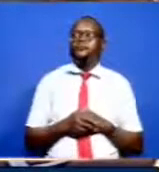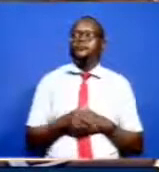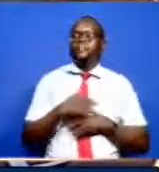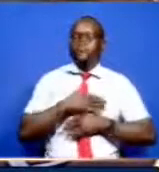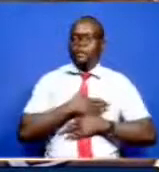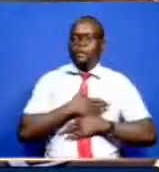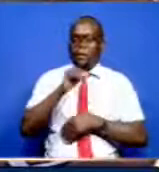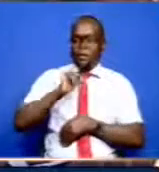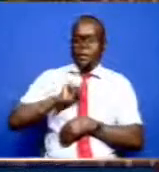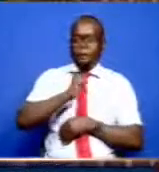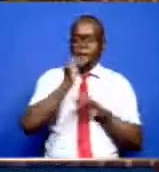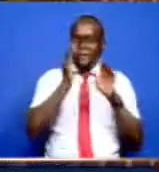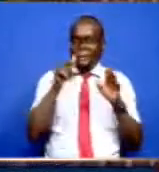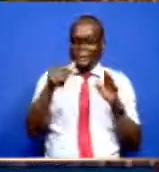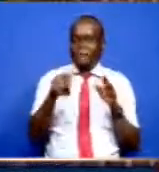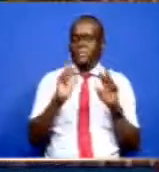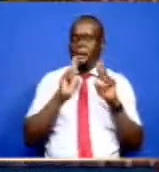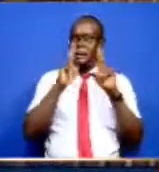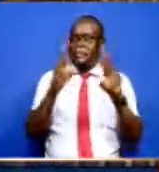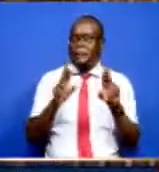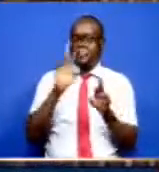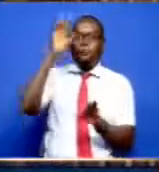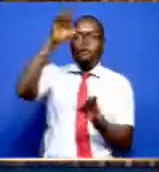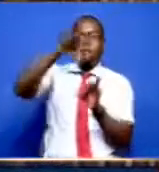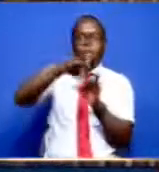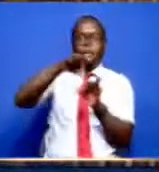Honorable senators, these are the results of the vote.